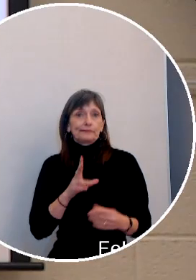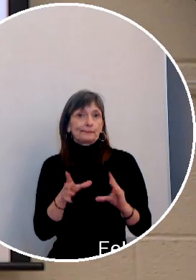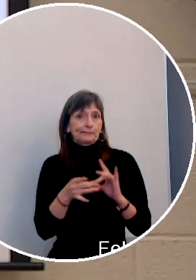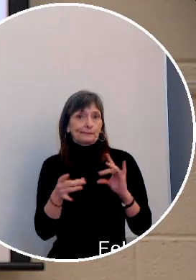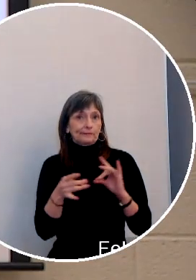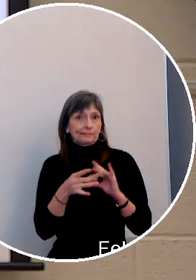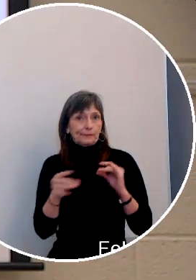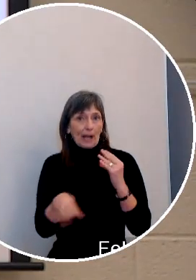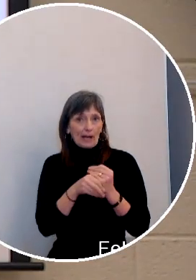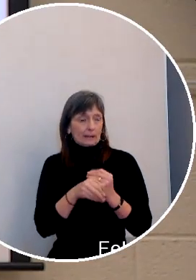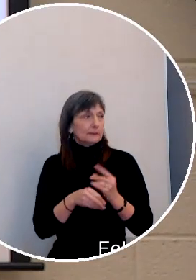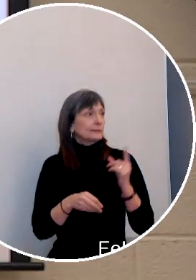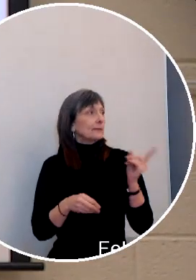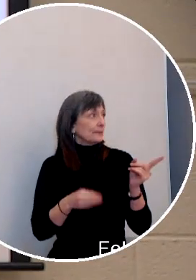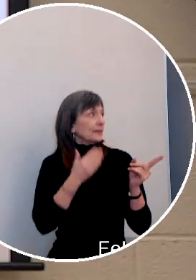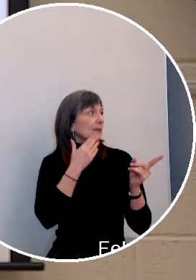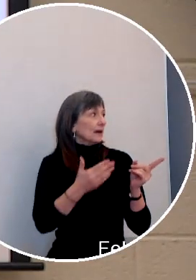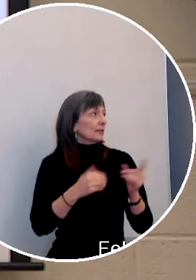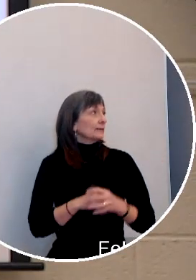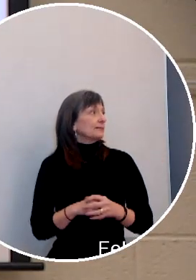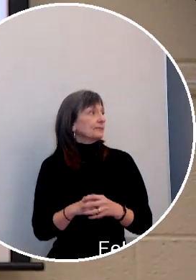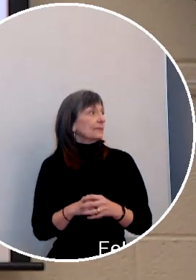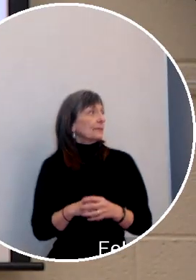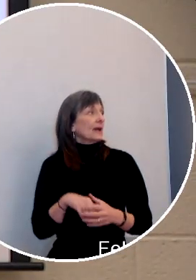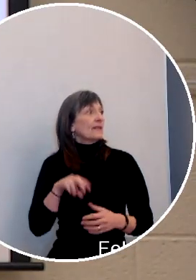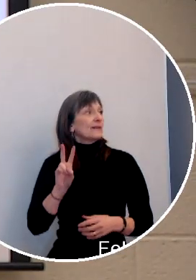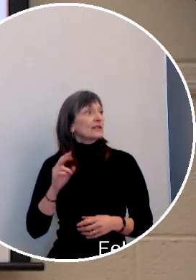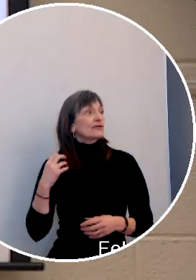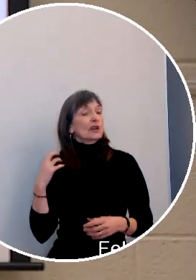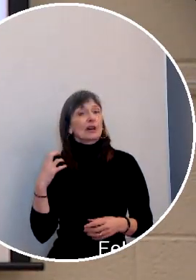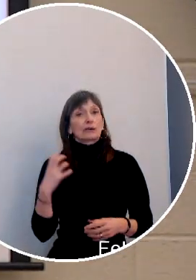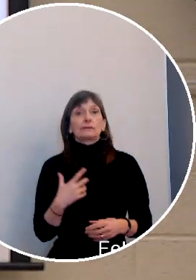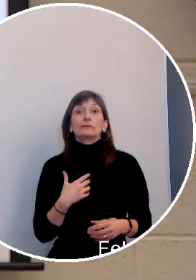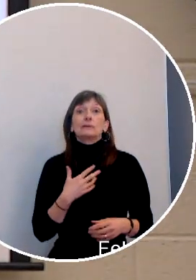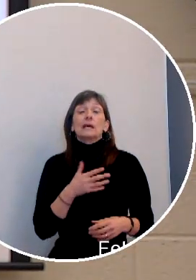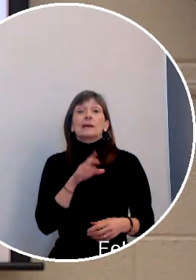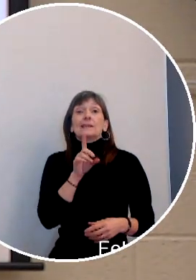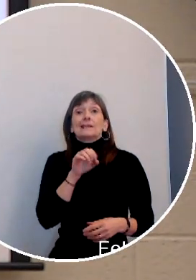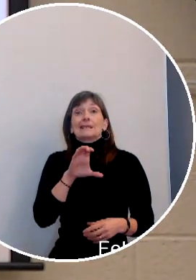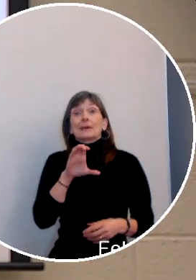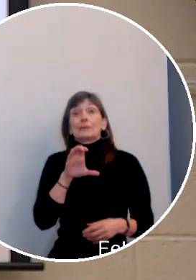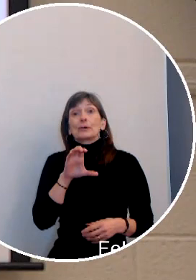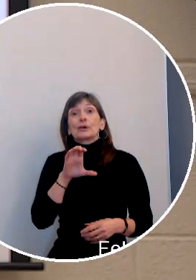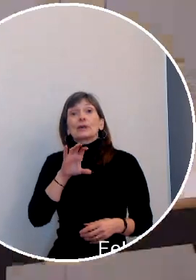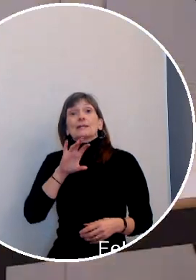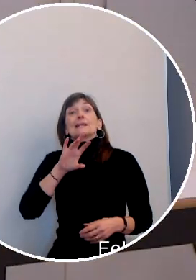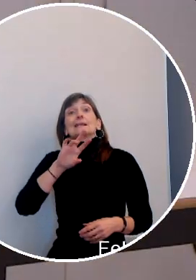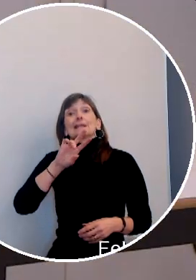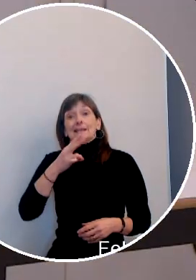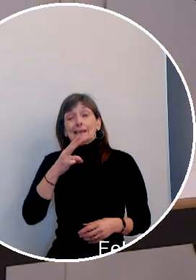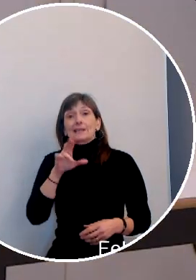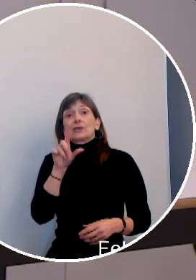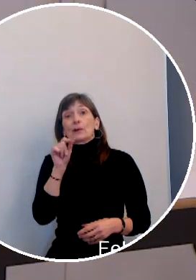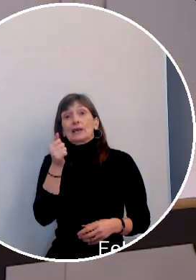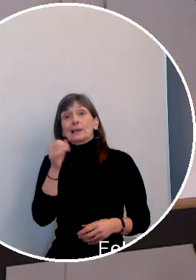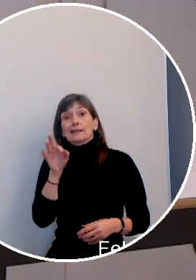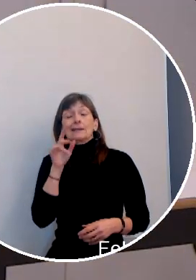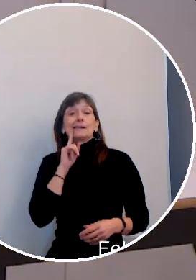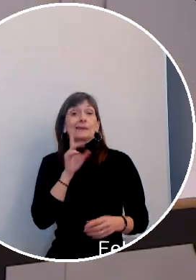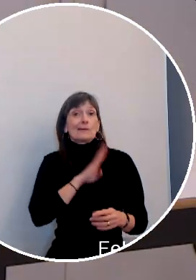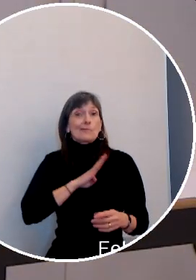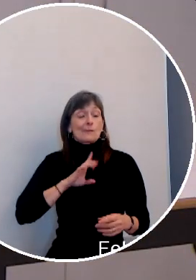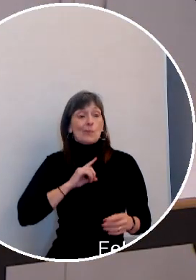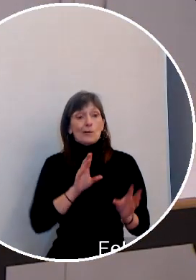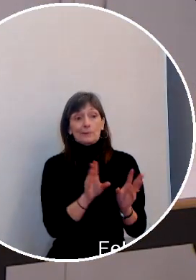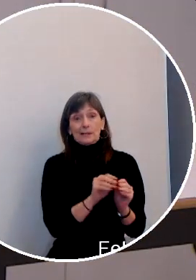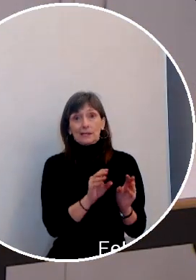outline. Thank you, Mr. Chair. At the board meeting on December the 7th, 2019, the board gave